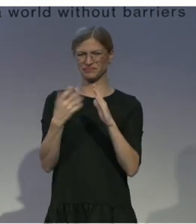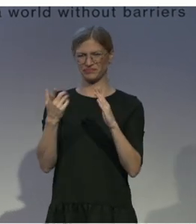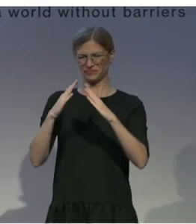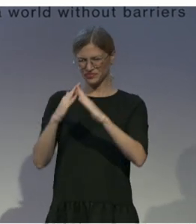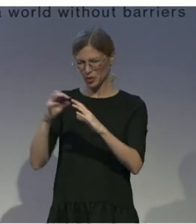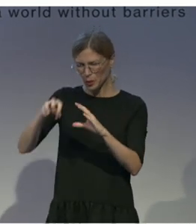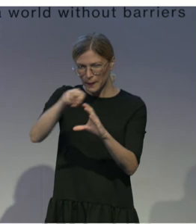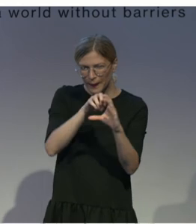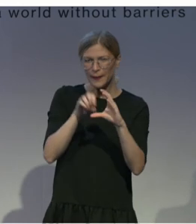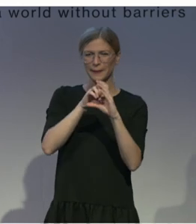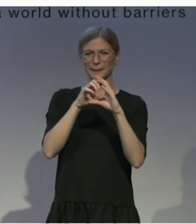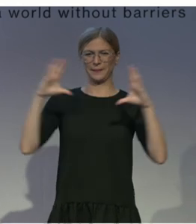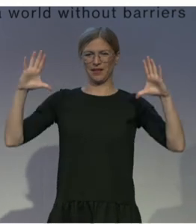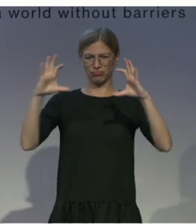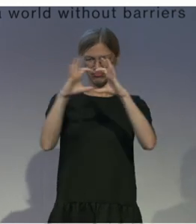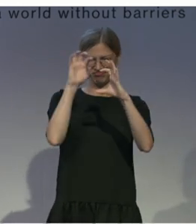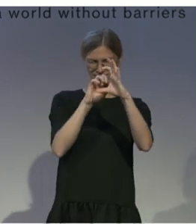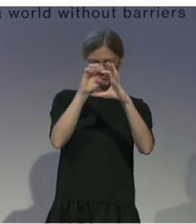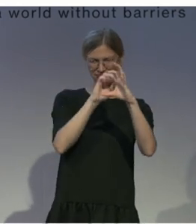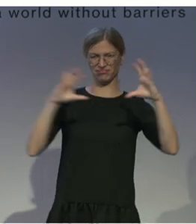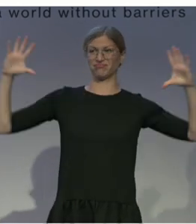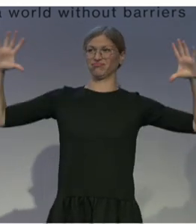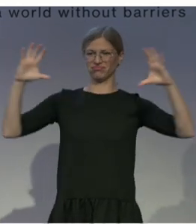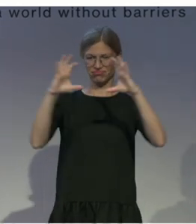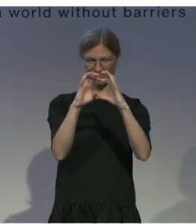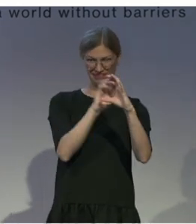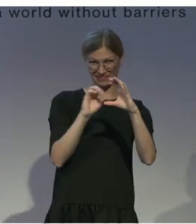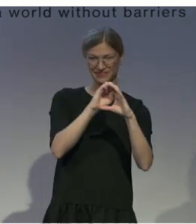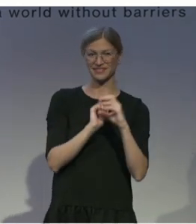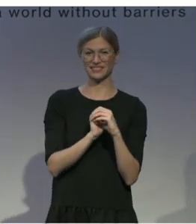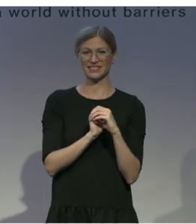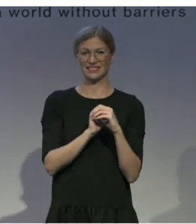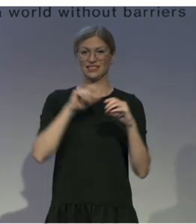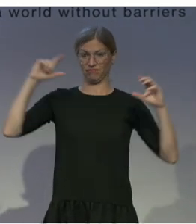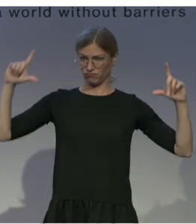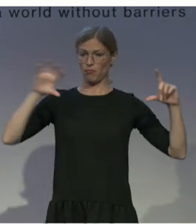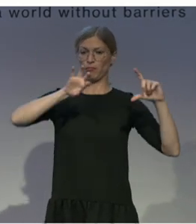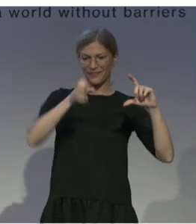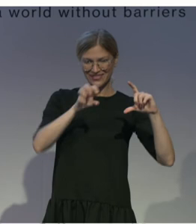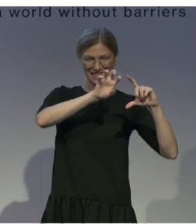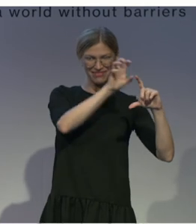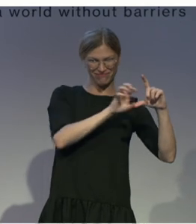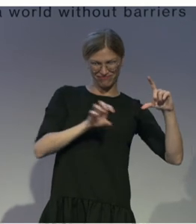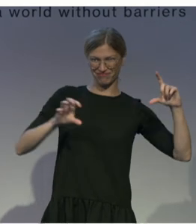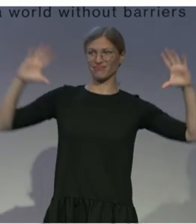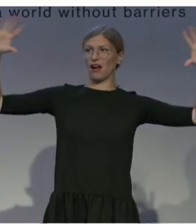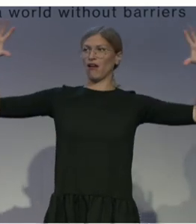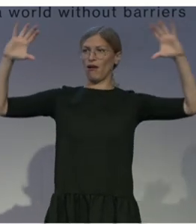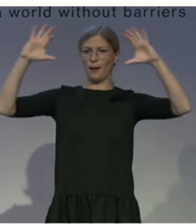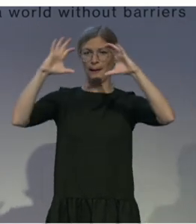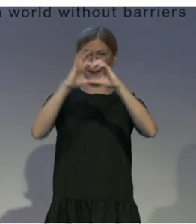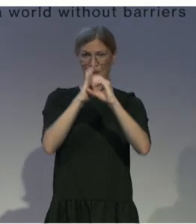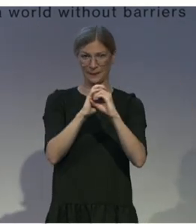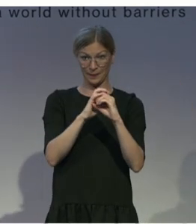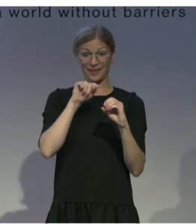to commune level to district, and district to province. We've worked on this project on one province,